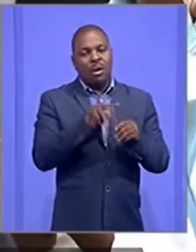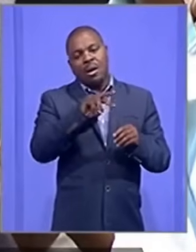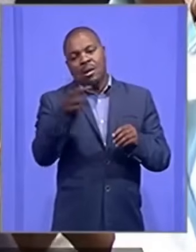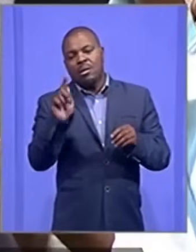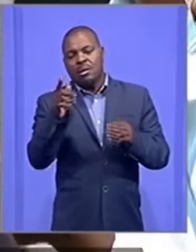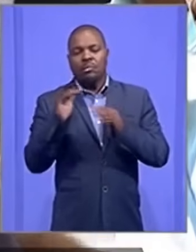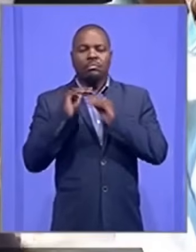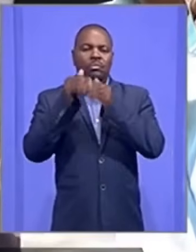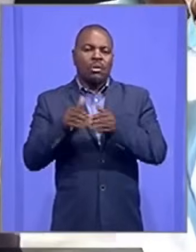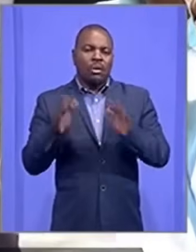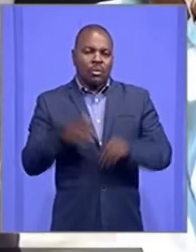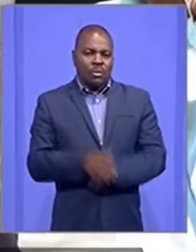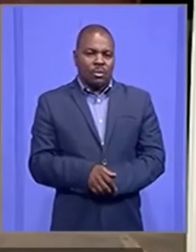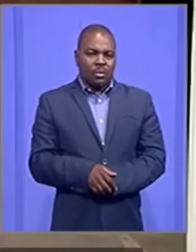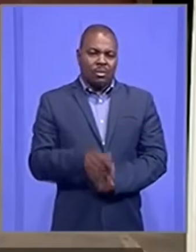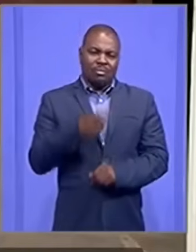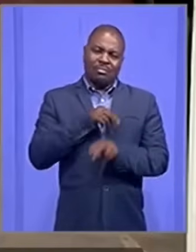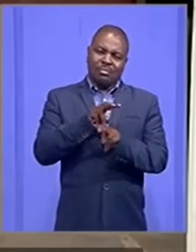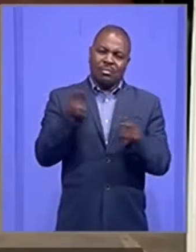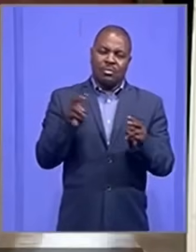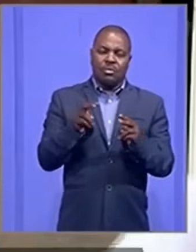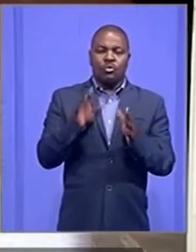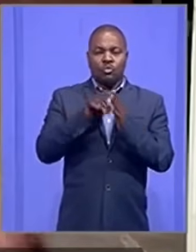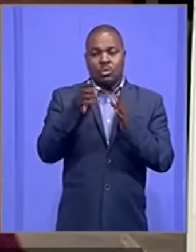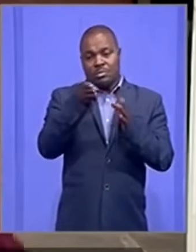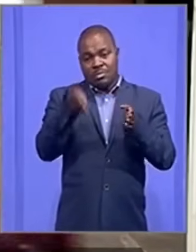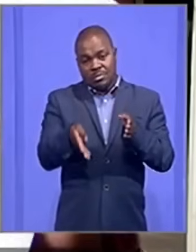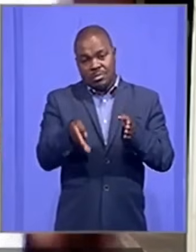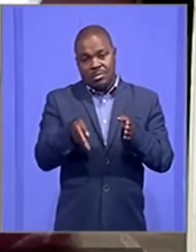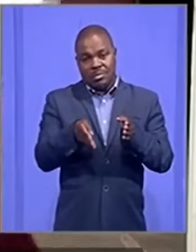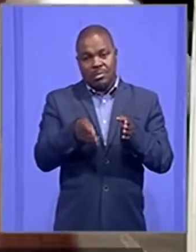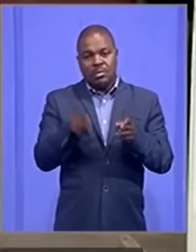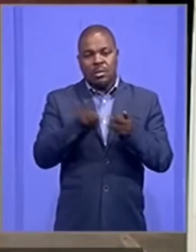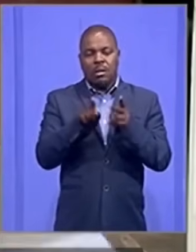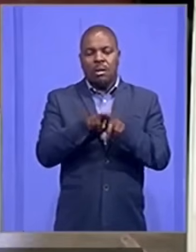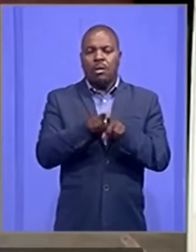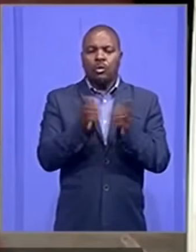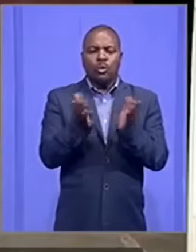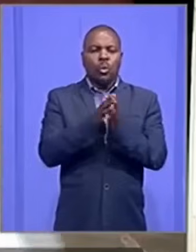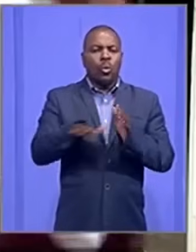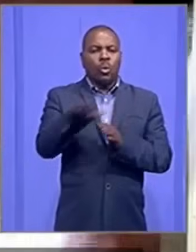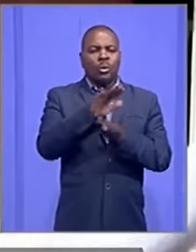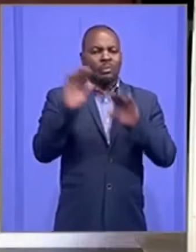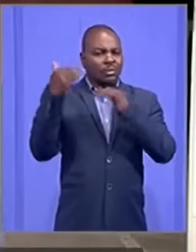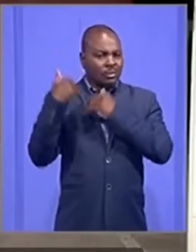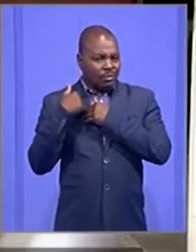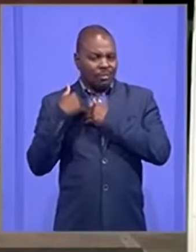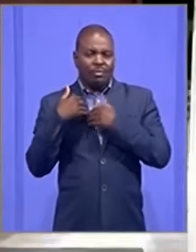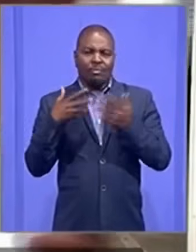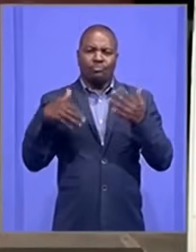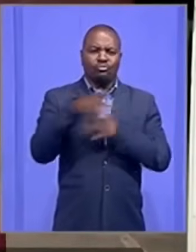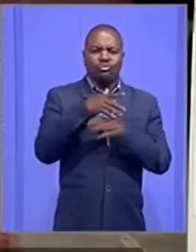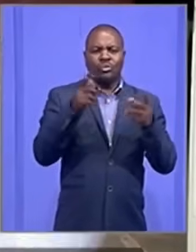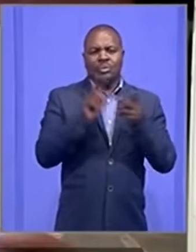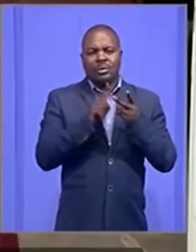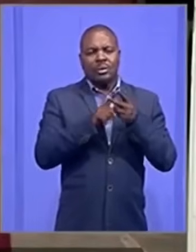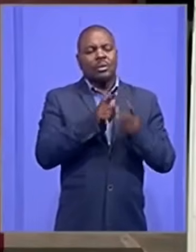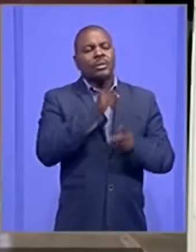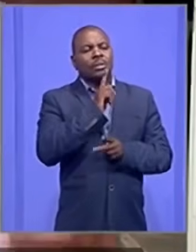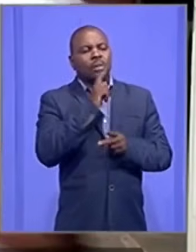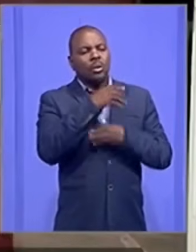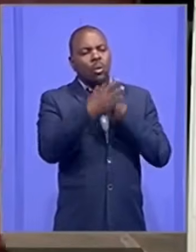Ke tshwanetse ke dira bosoba gore bana ba sekolo ba dula mo community mo sekolong mo go leng safe teng, ga ba tlala-tlale le matišhaba ba bereka